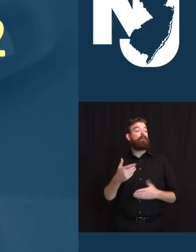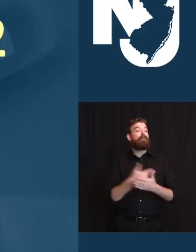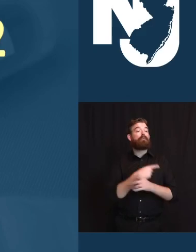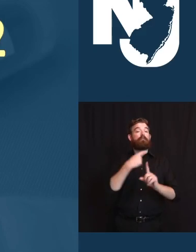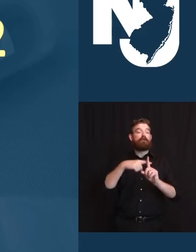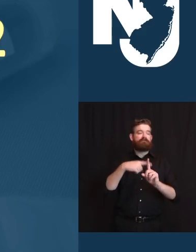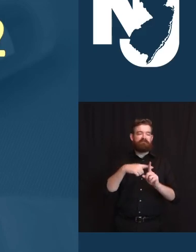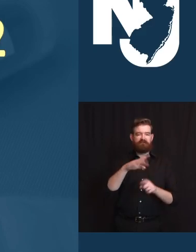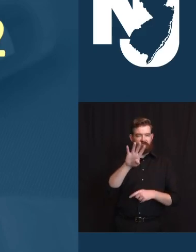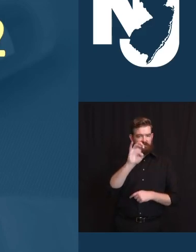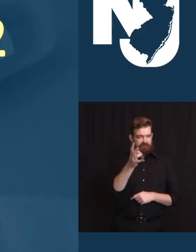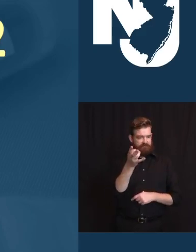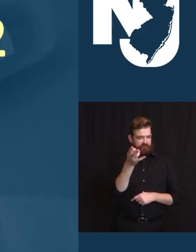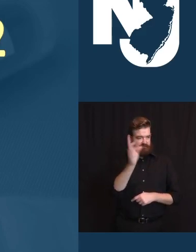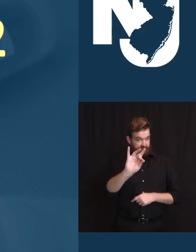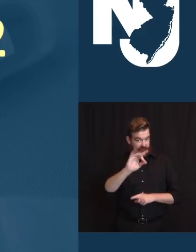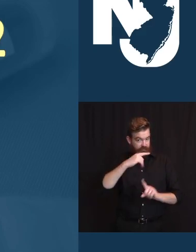cumulative total of